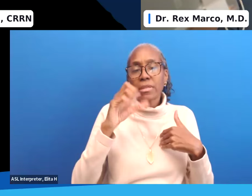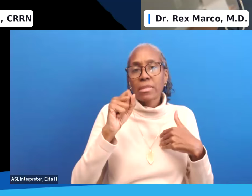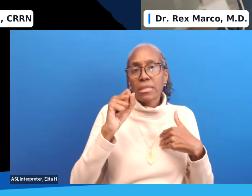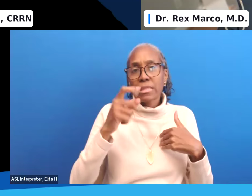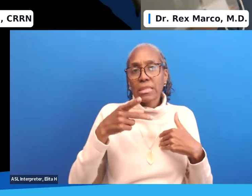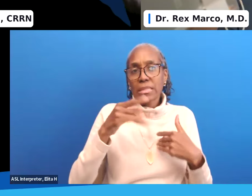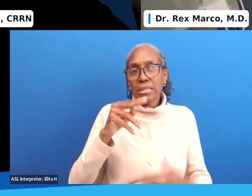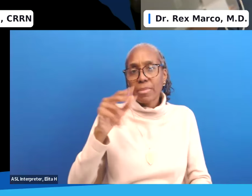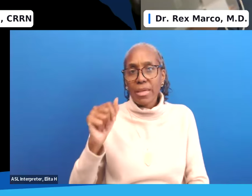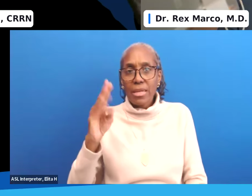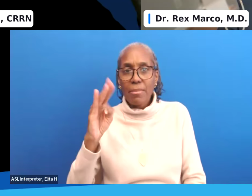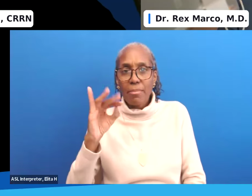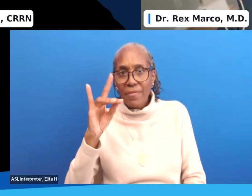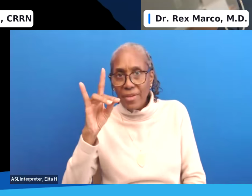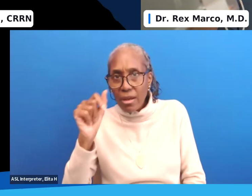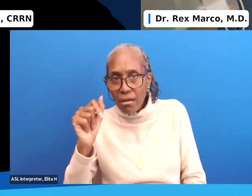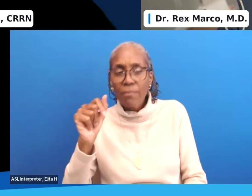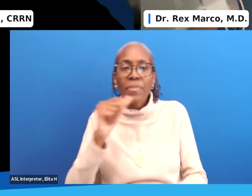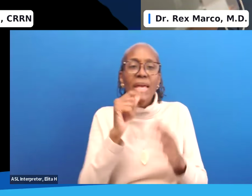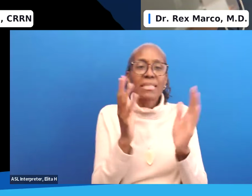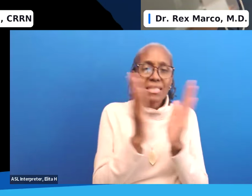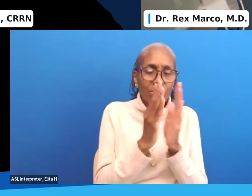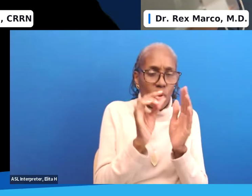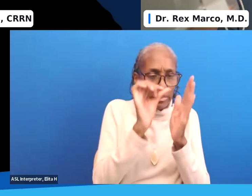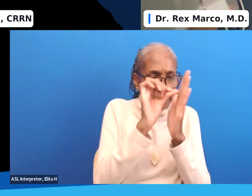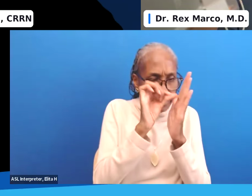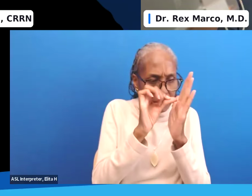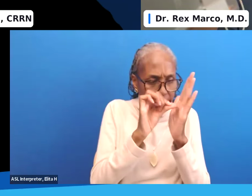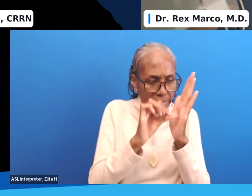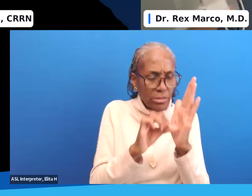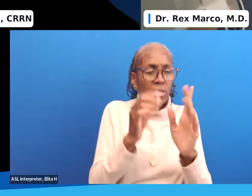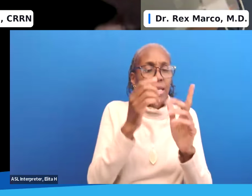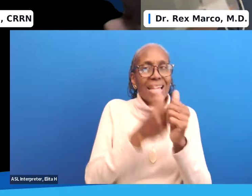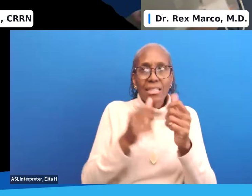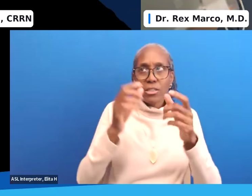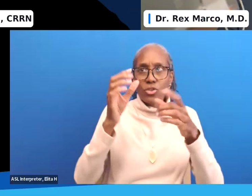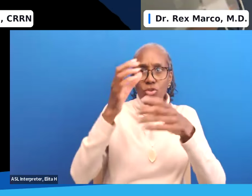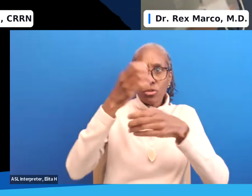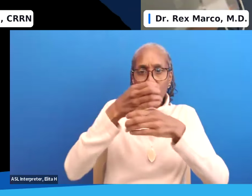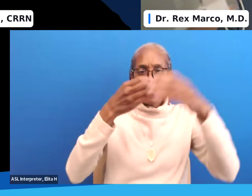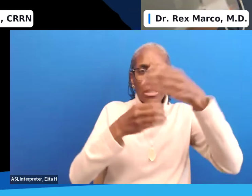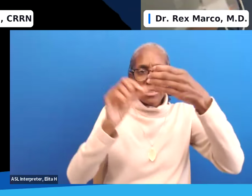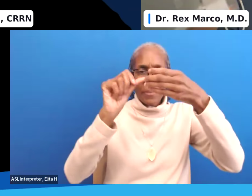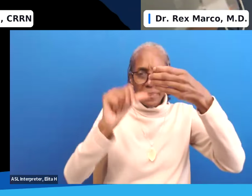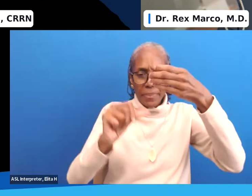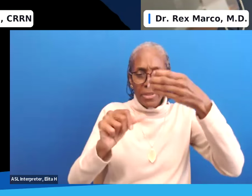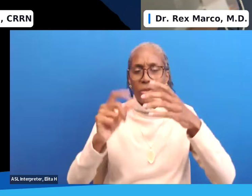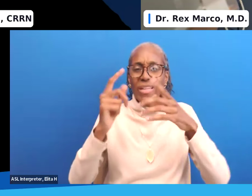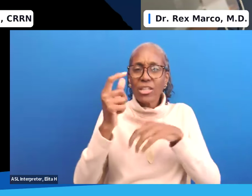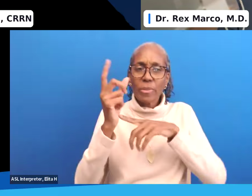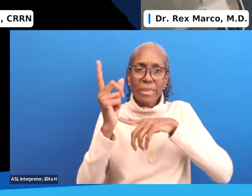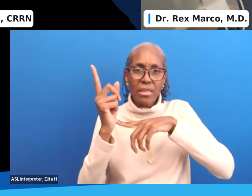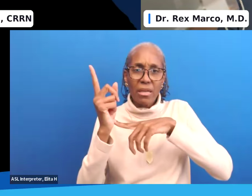these flexible rods with real small incisions at each vertebrae. And then so you have a little bit